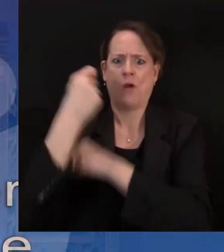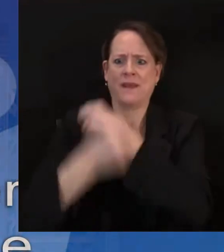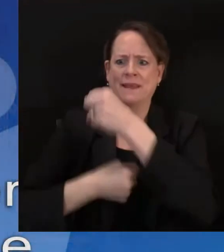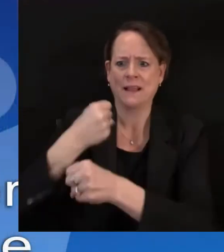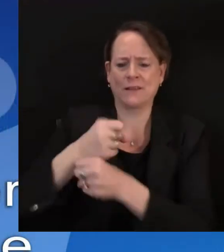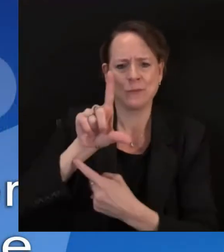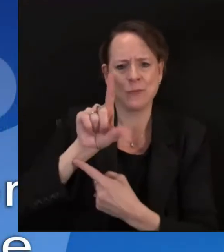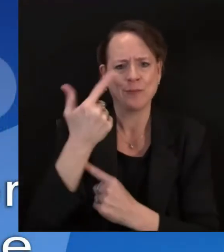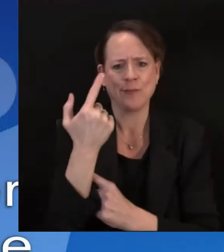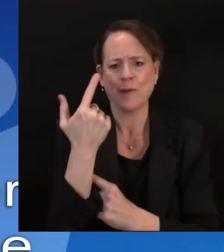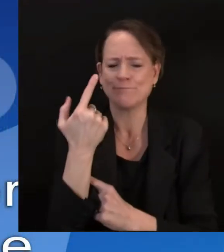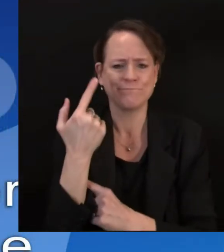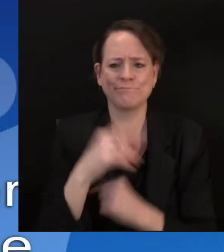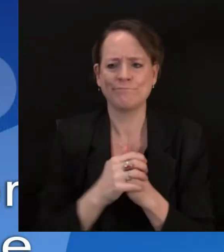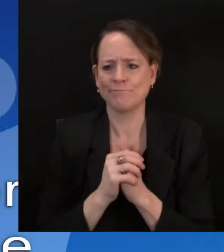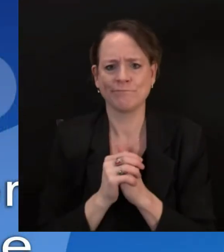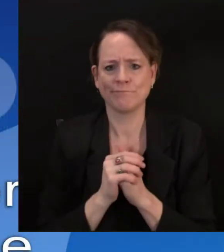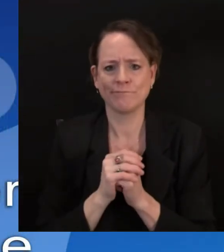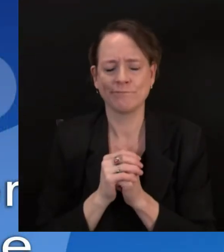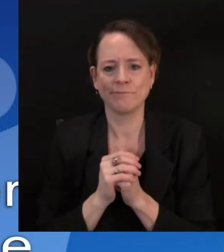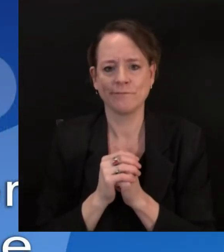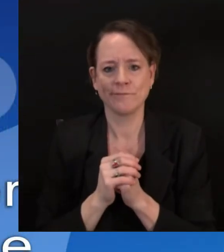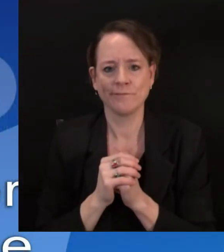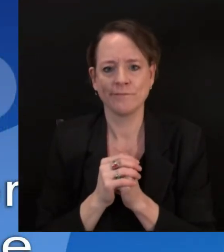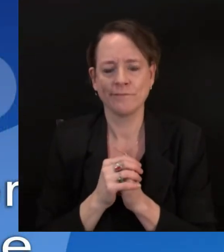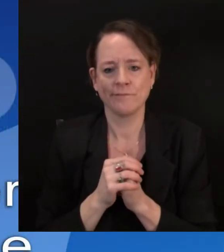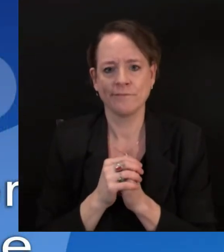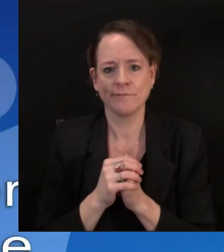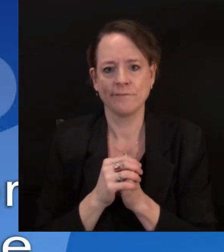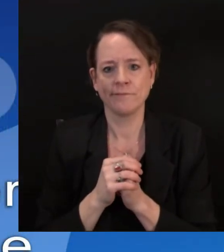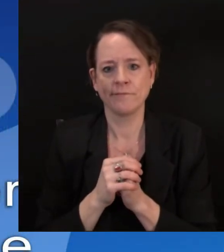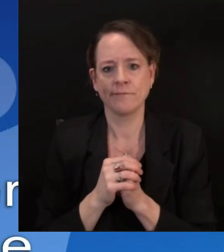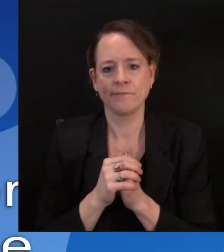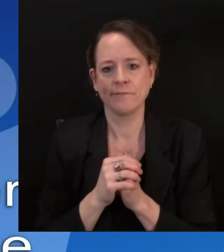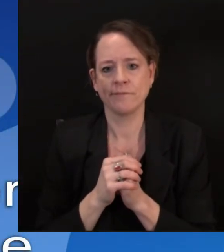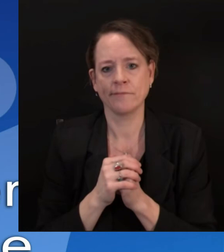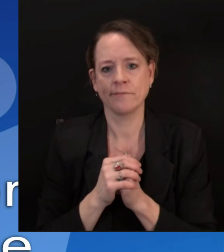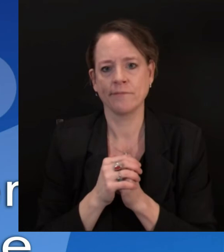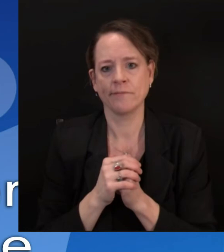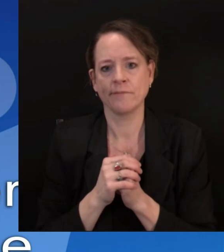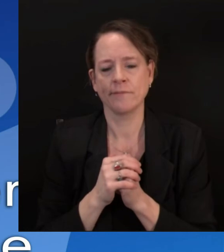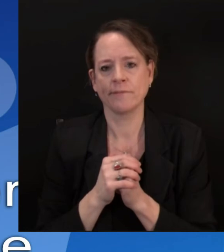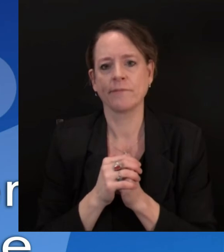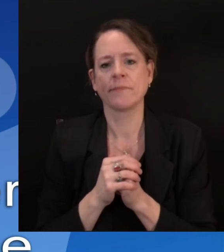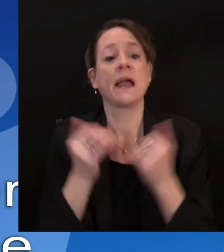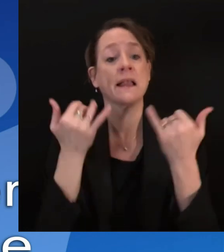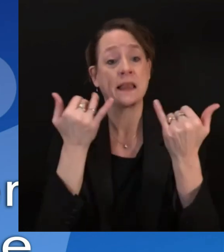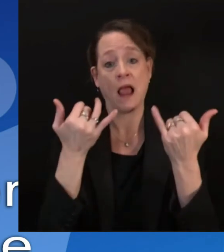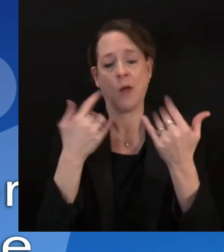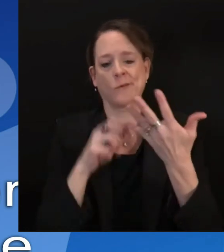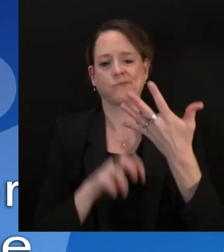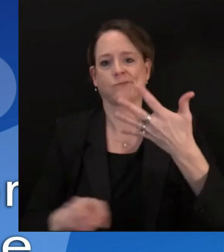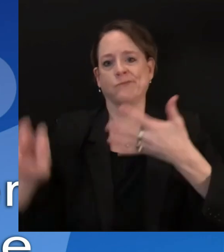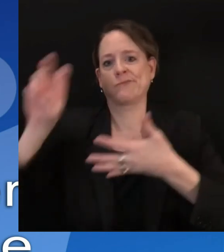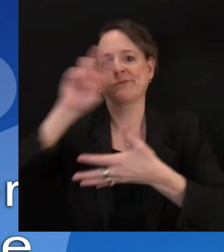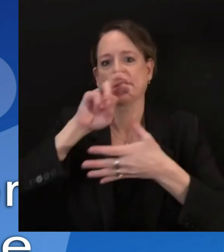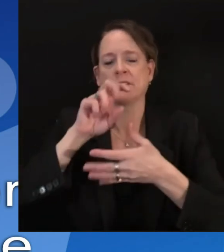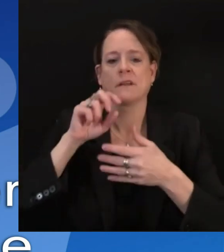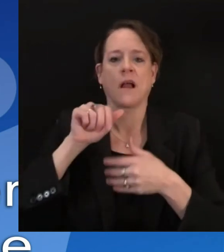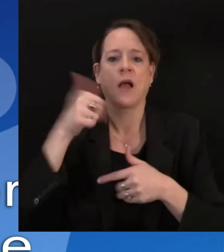Thank you, Martin. And we have some time, so we can go back to some folks that we called on that weren't available immediately, and we'll begin with Terry Sater